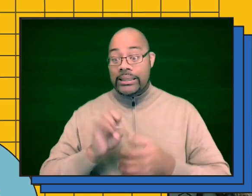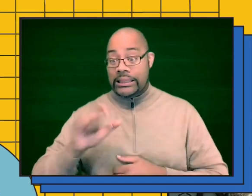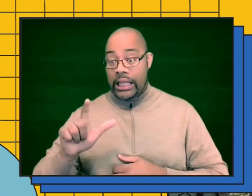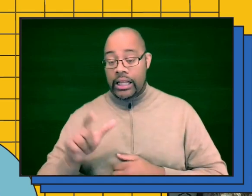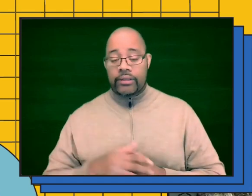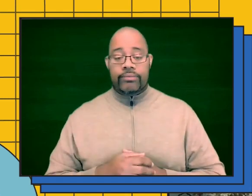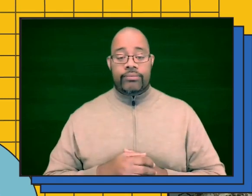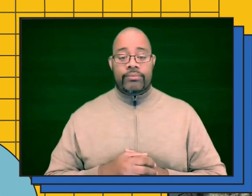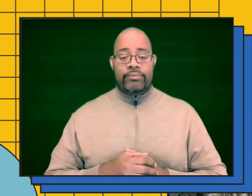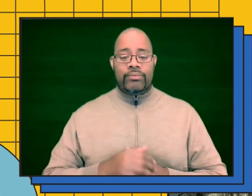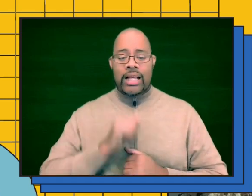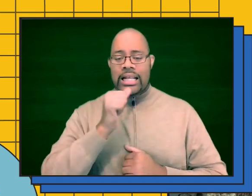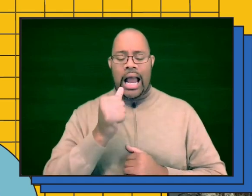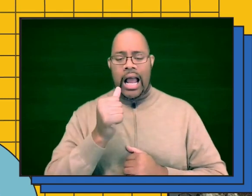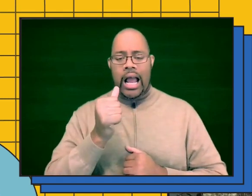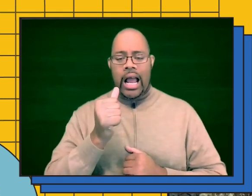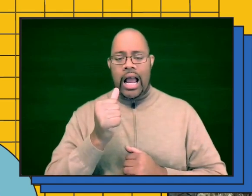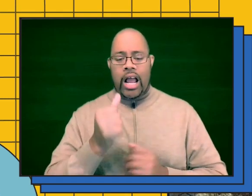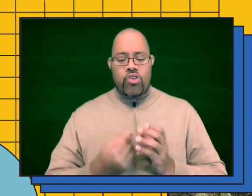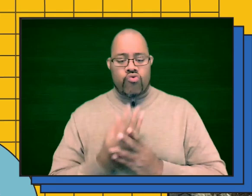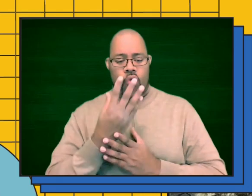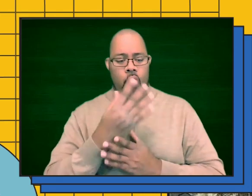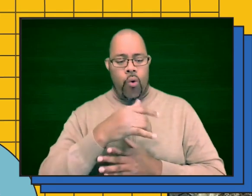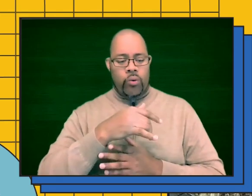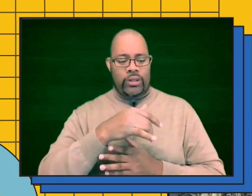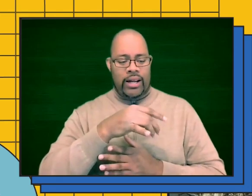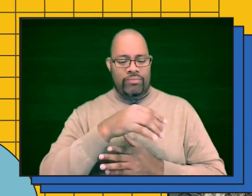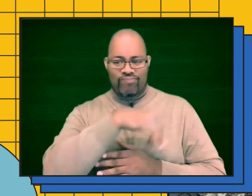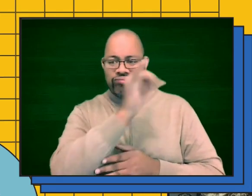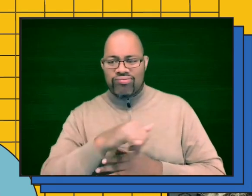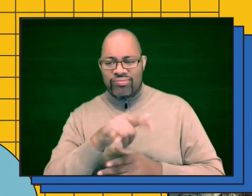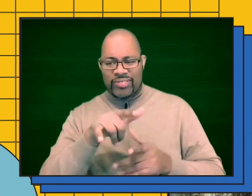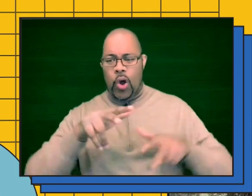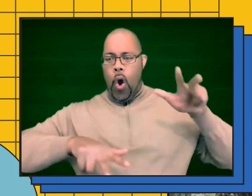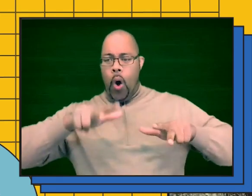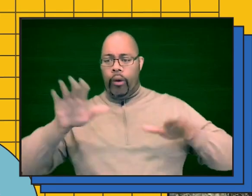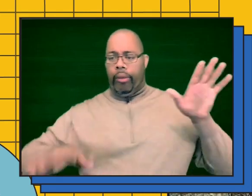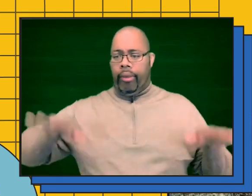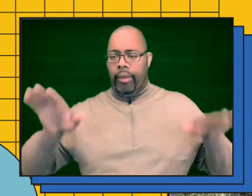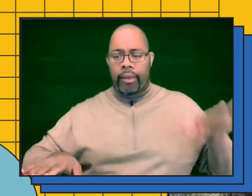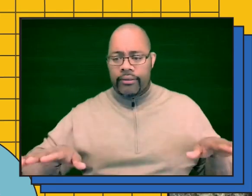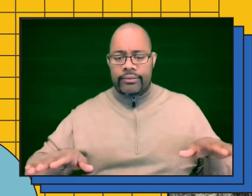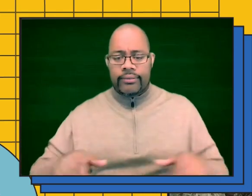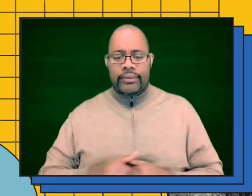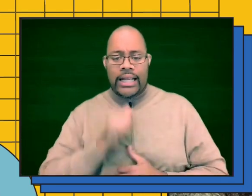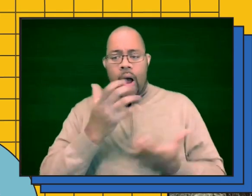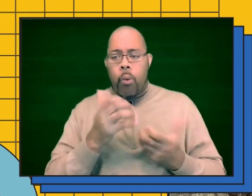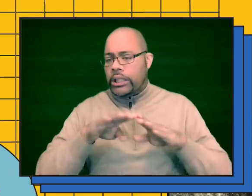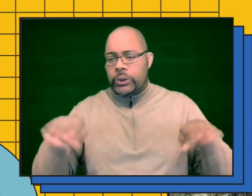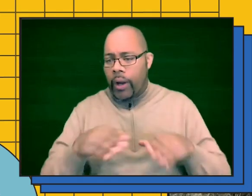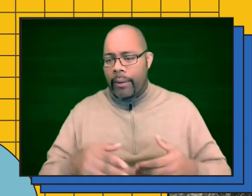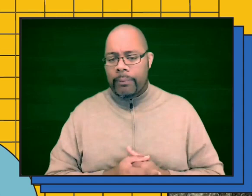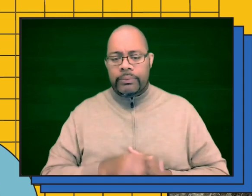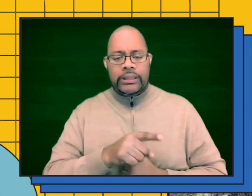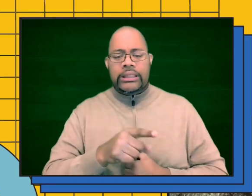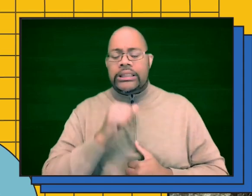The baby Weddell seal has not grown into her flippers. She is awkward. She does not want